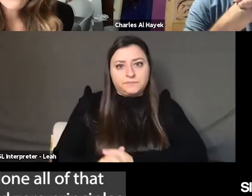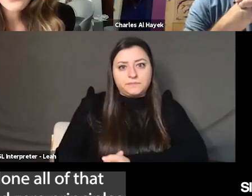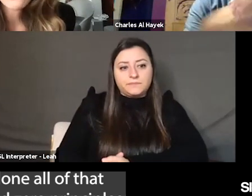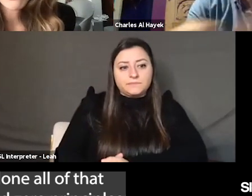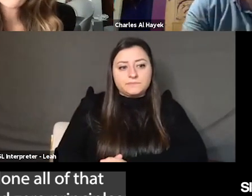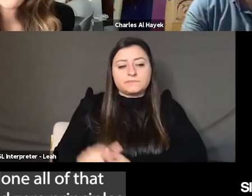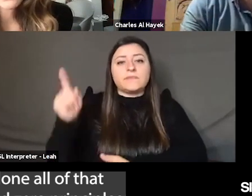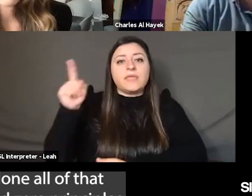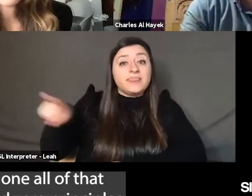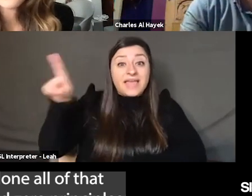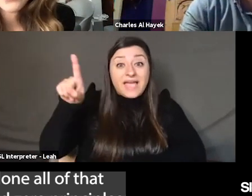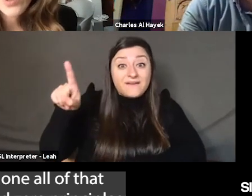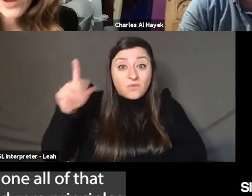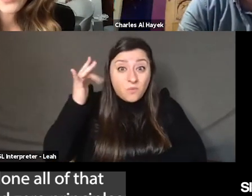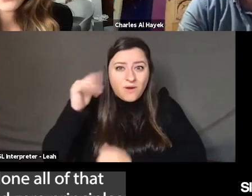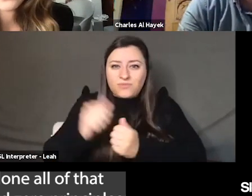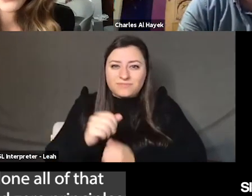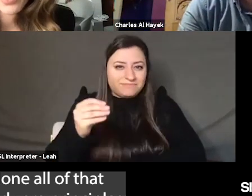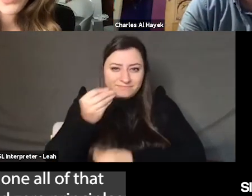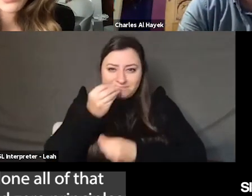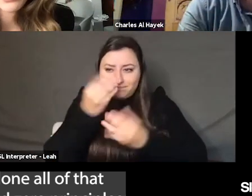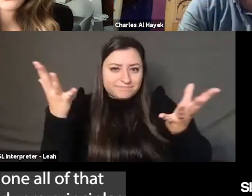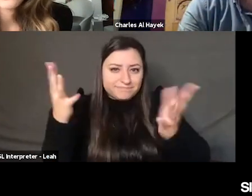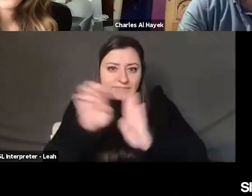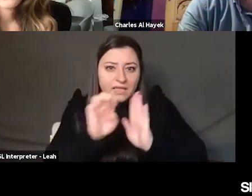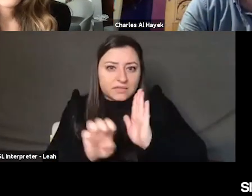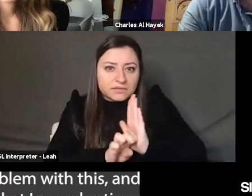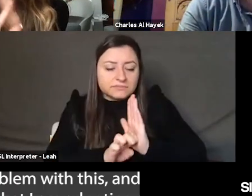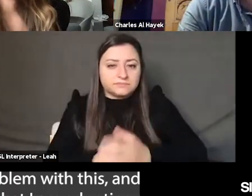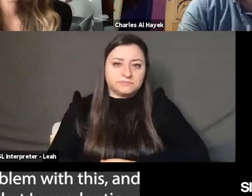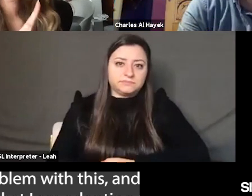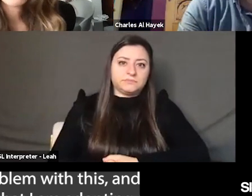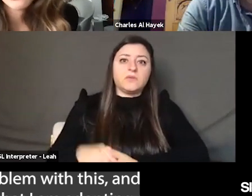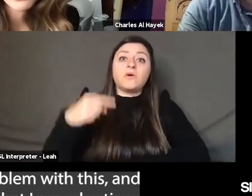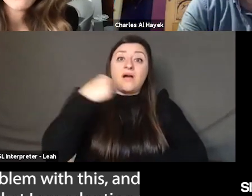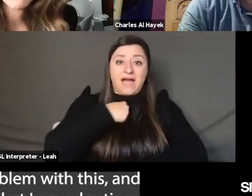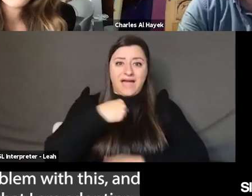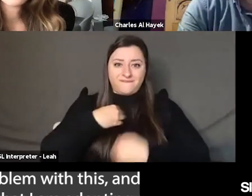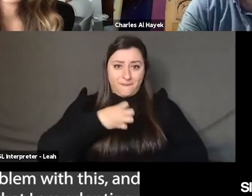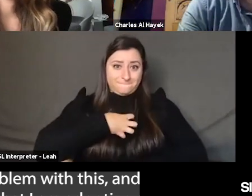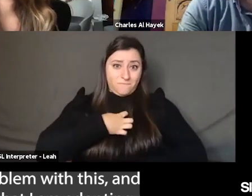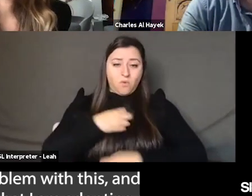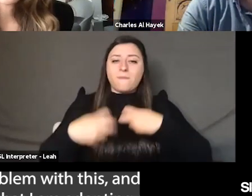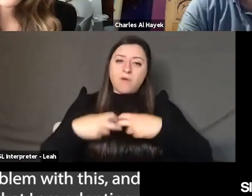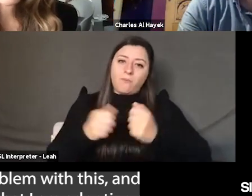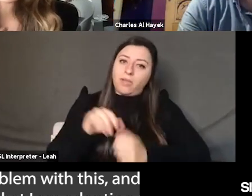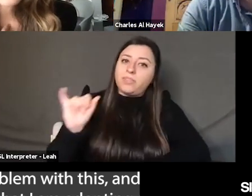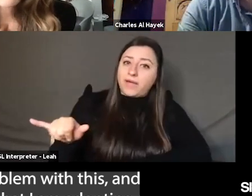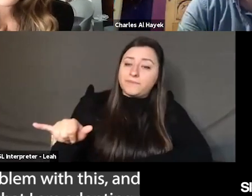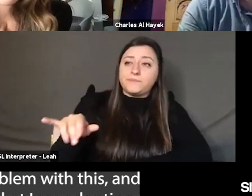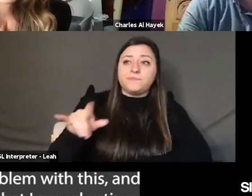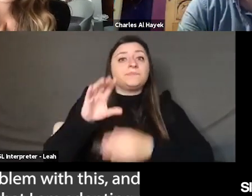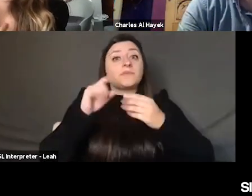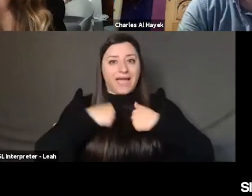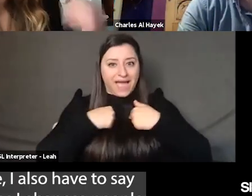And they have done all of that with zero ethics and zero principles. So I have a moral problem with this, and this is the narrative that I